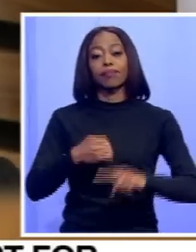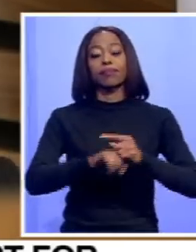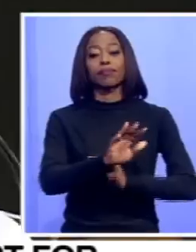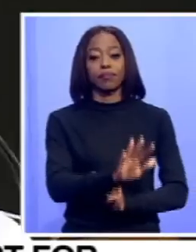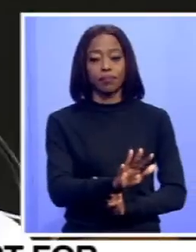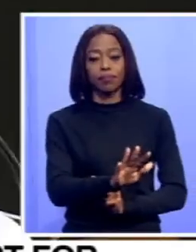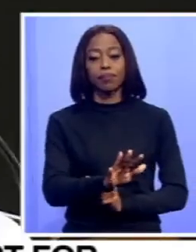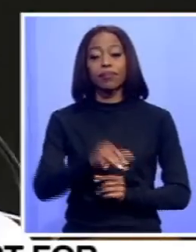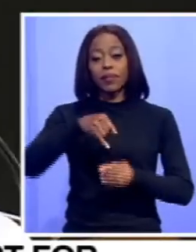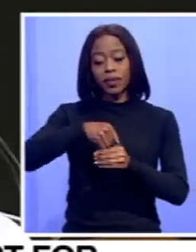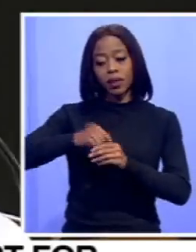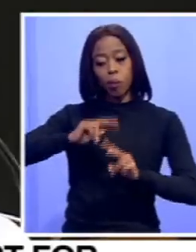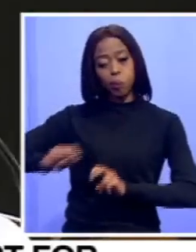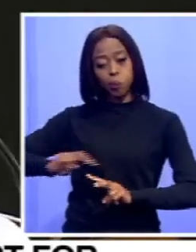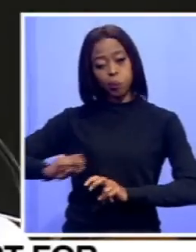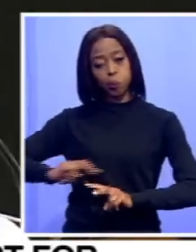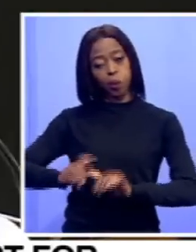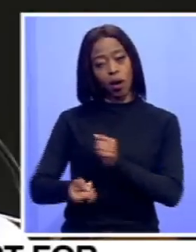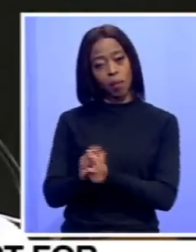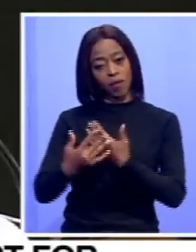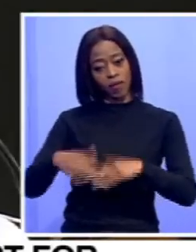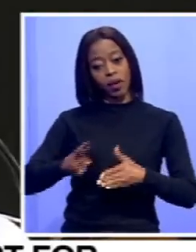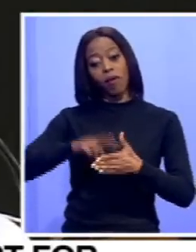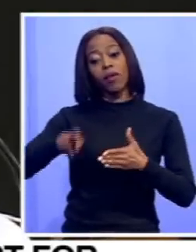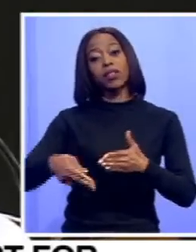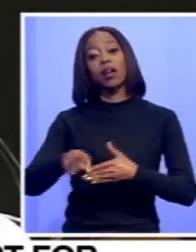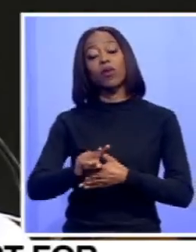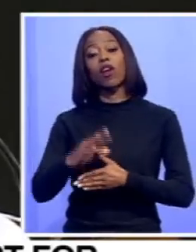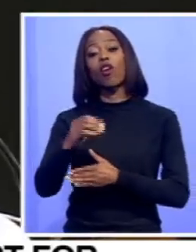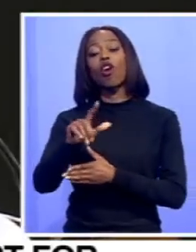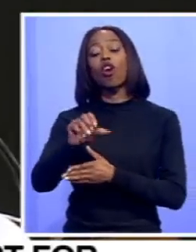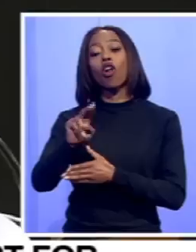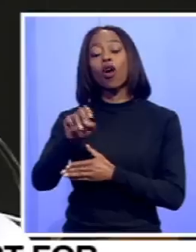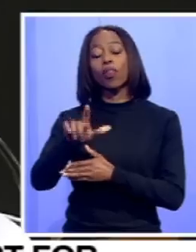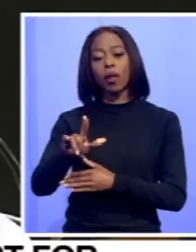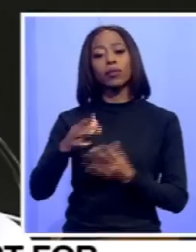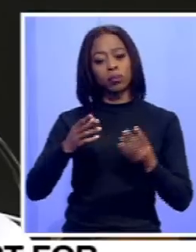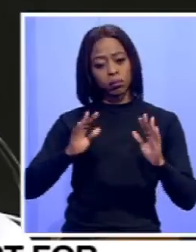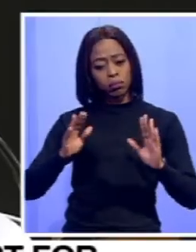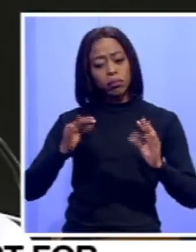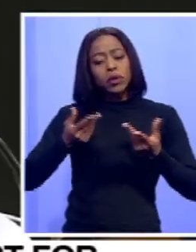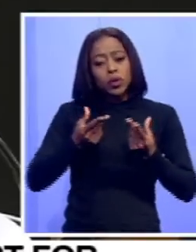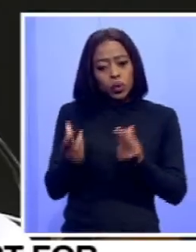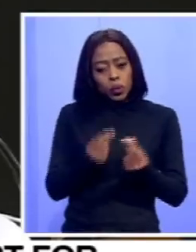An internal inquiry had been held and his conclusion was that Colonel Venter had acted 100%